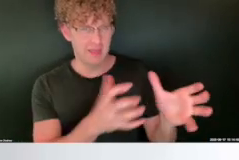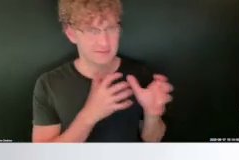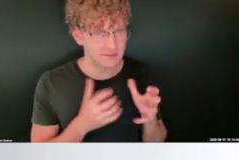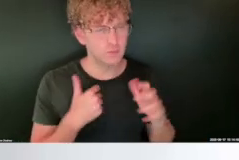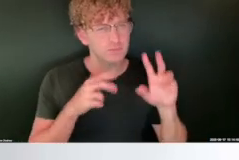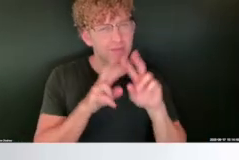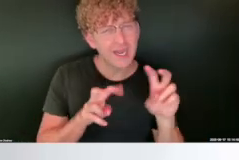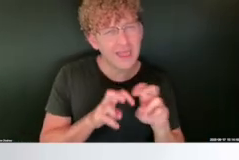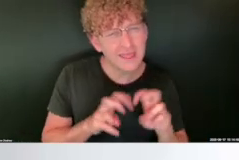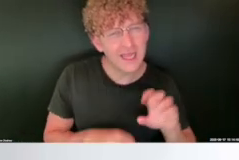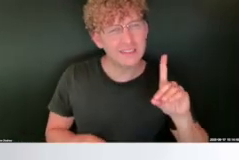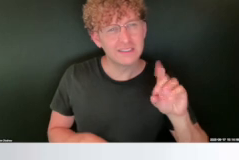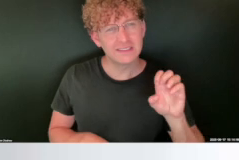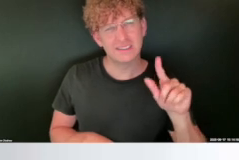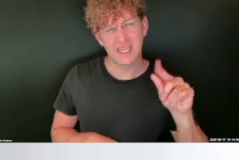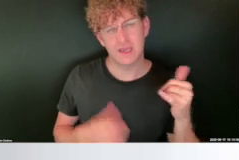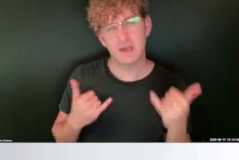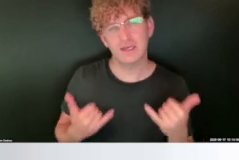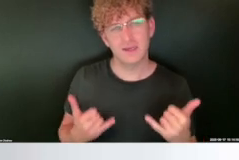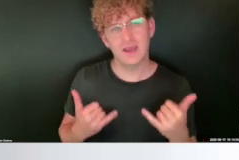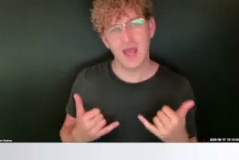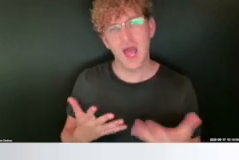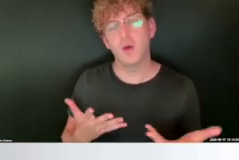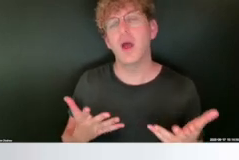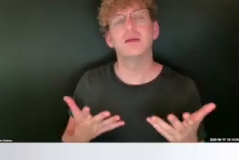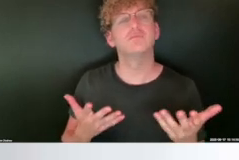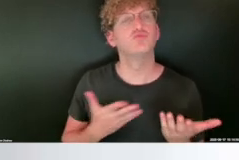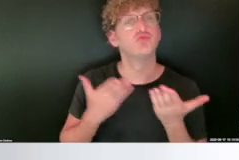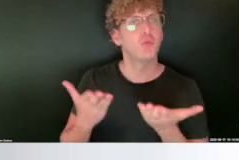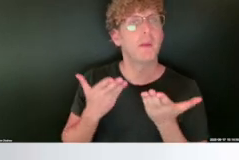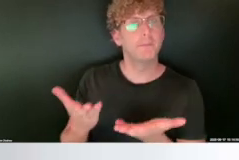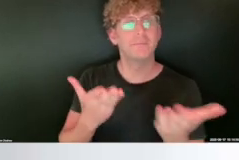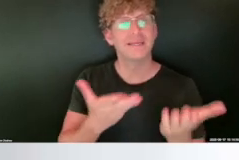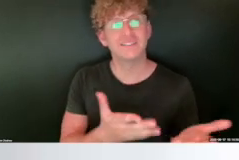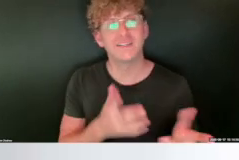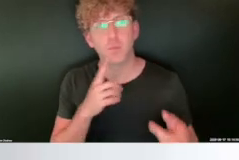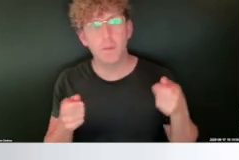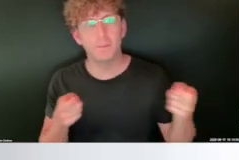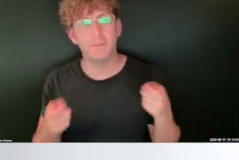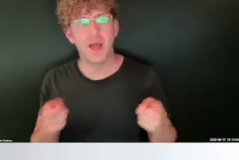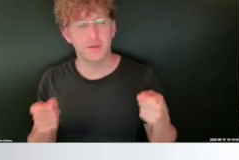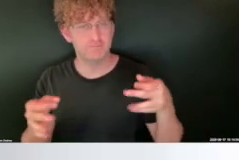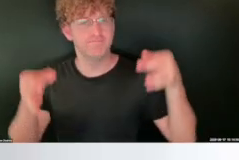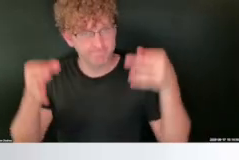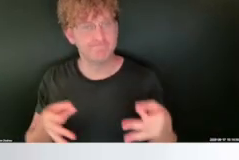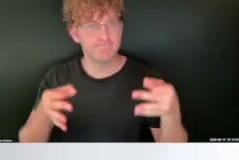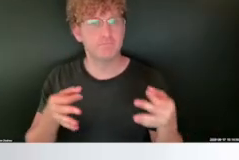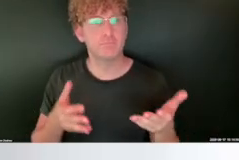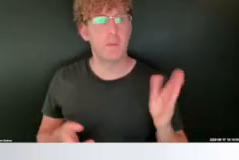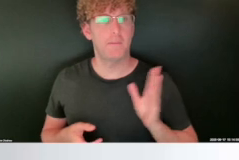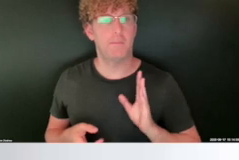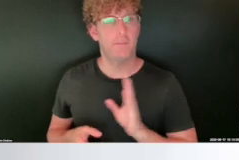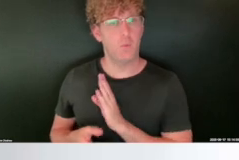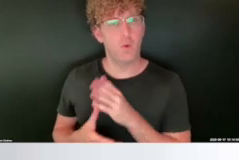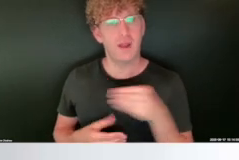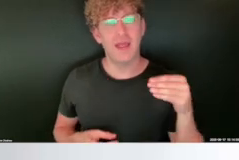and coming up with recommendations for management to make a final decision to the board and the EO. And so